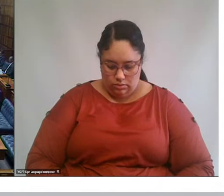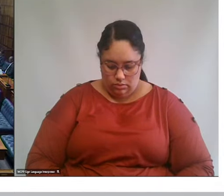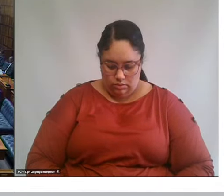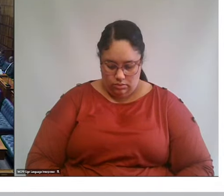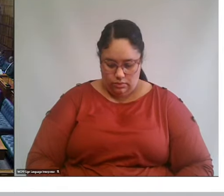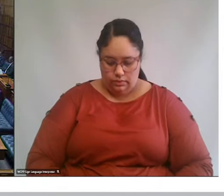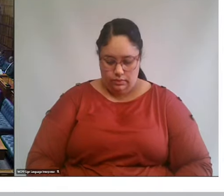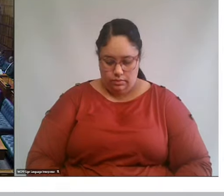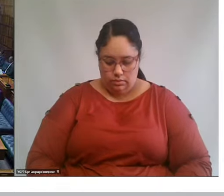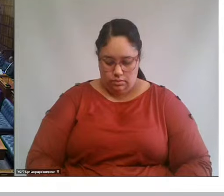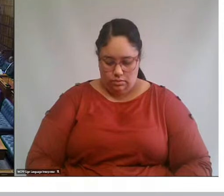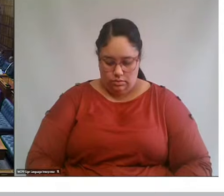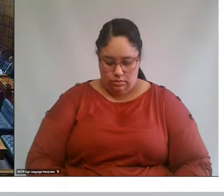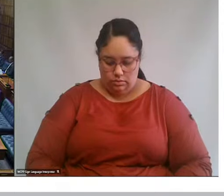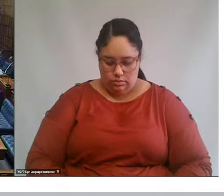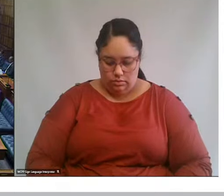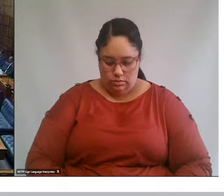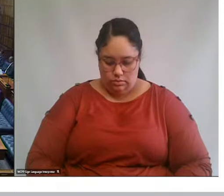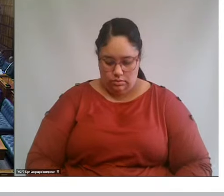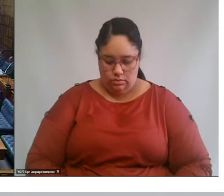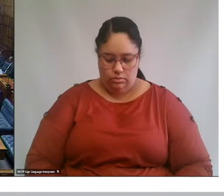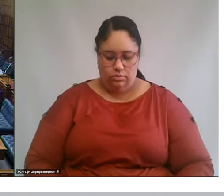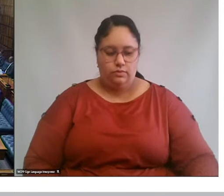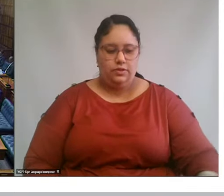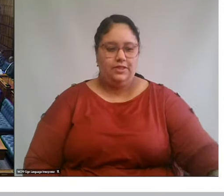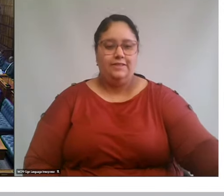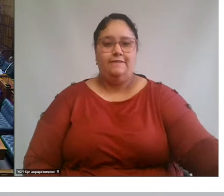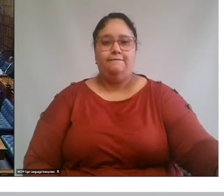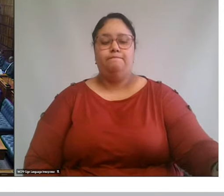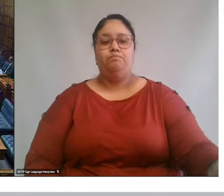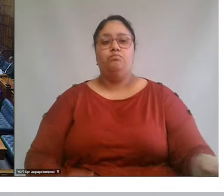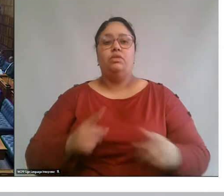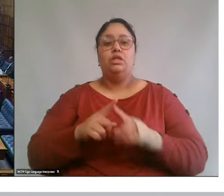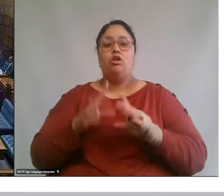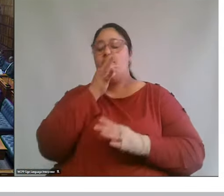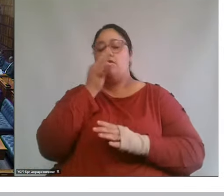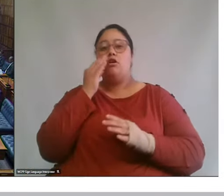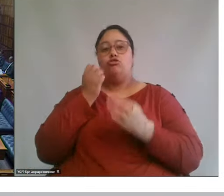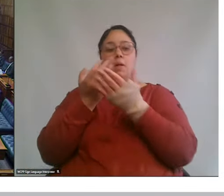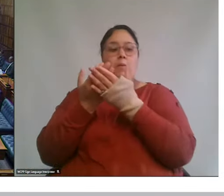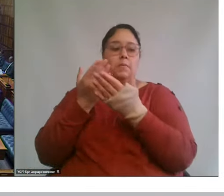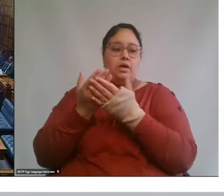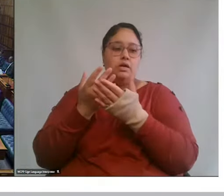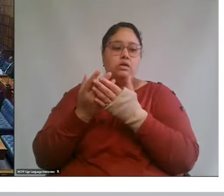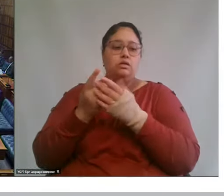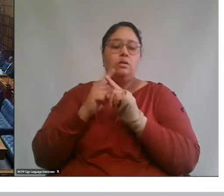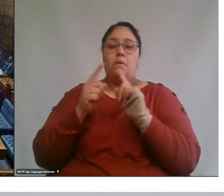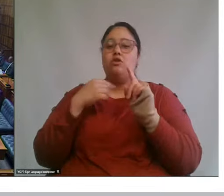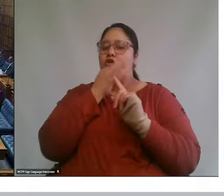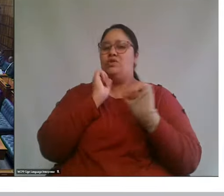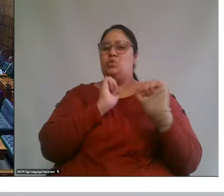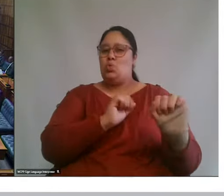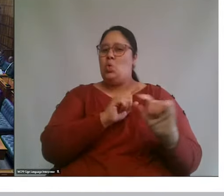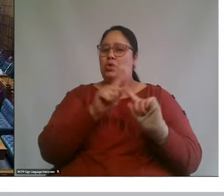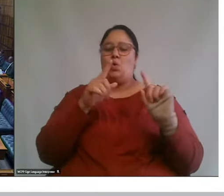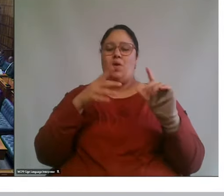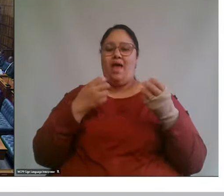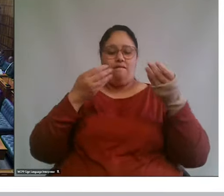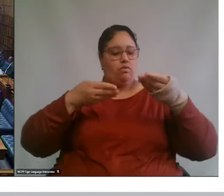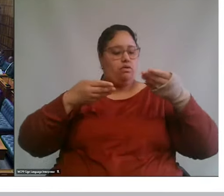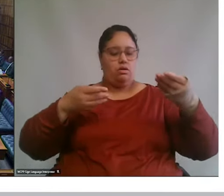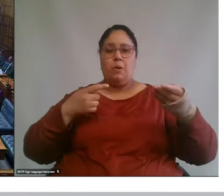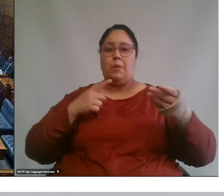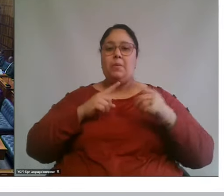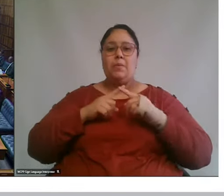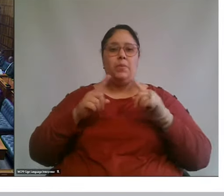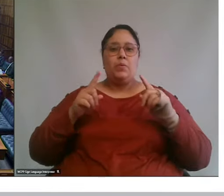you know the the the the organizers are happy for us to release it but we certainly do have um uh I do have in the spec